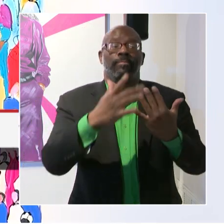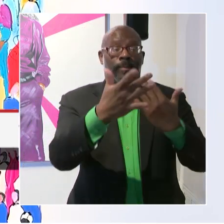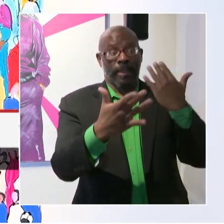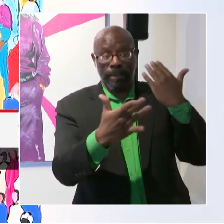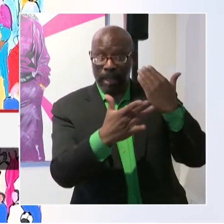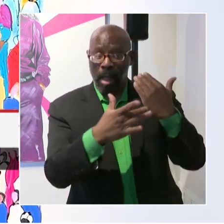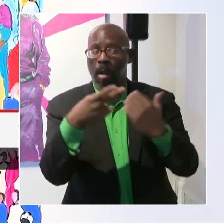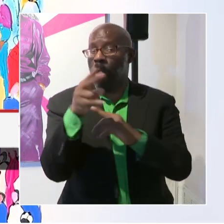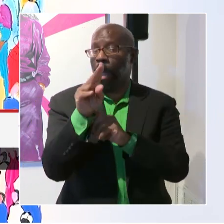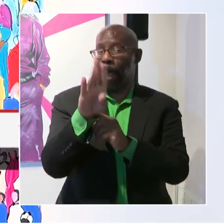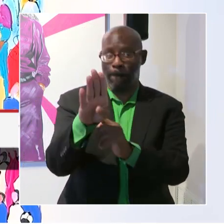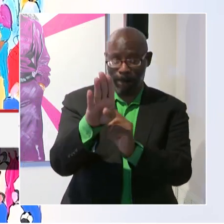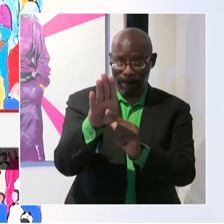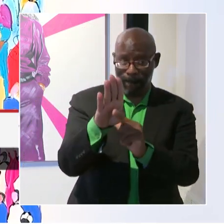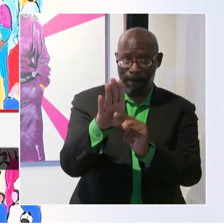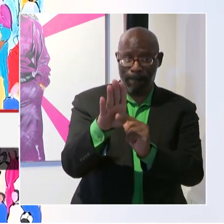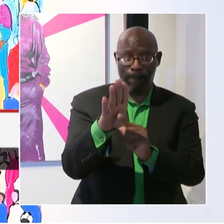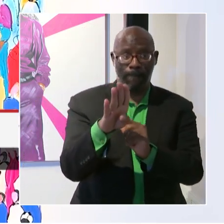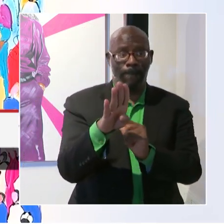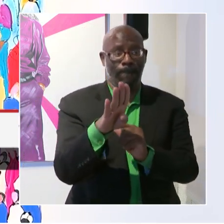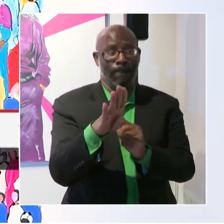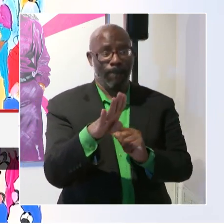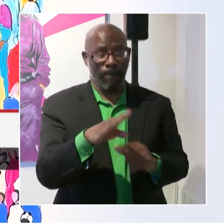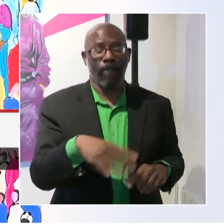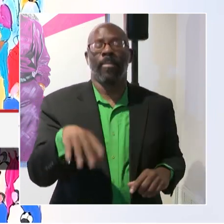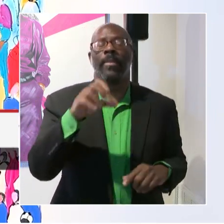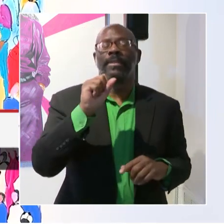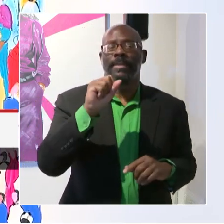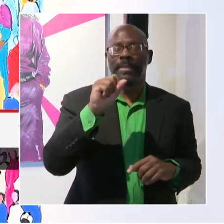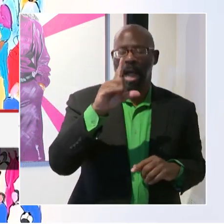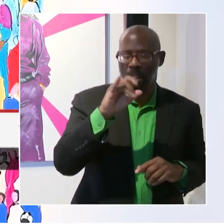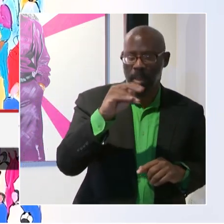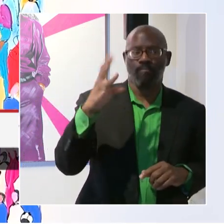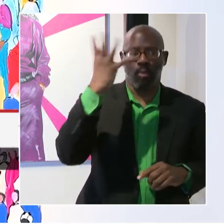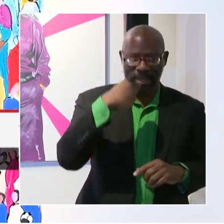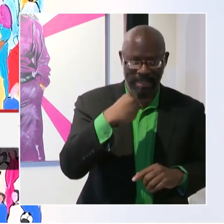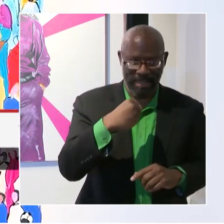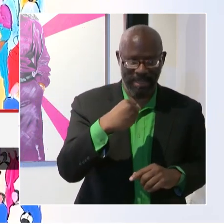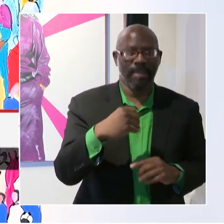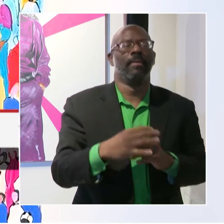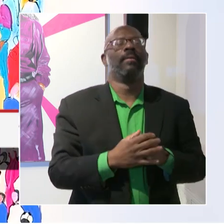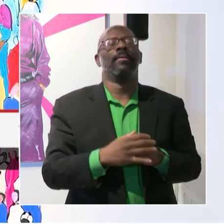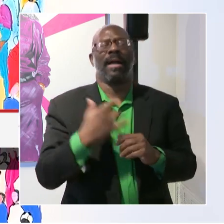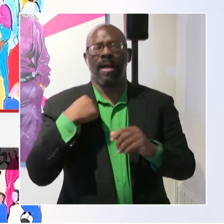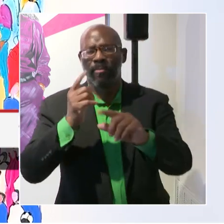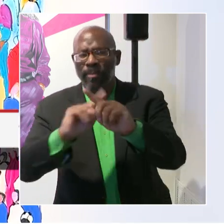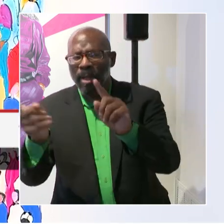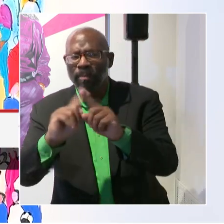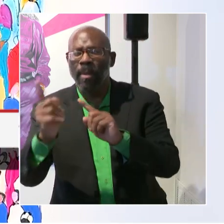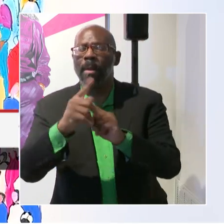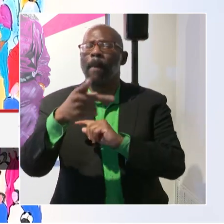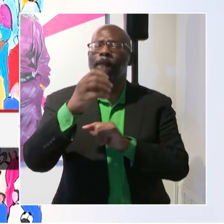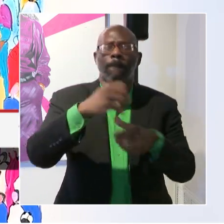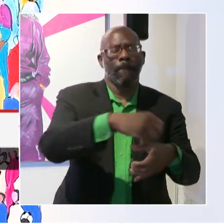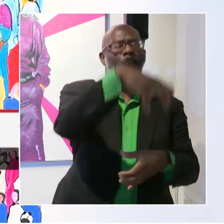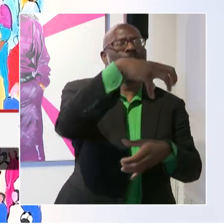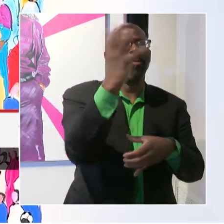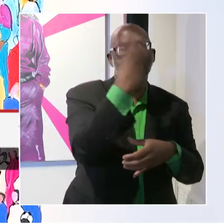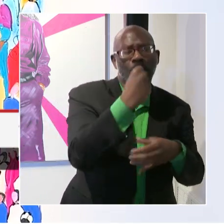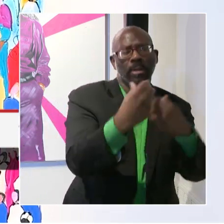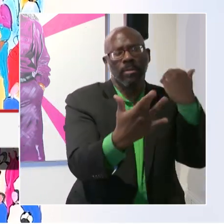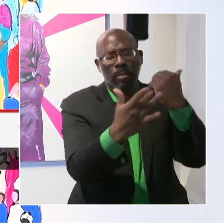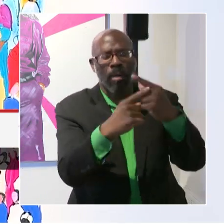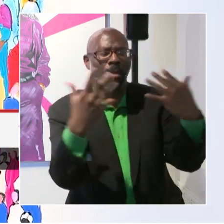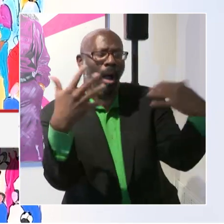lower the barriers to market entry for plant-based BIPOC beauty entrepreneurs. And we know that that market on the